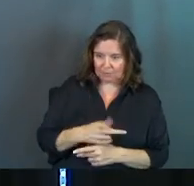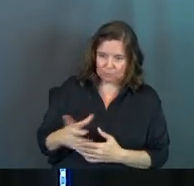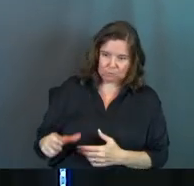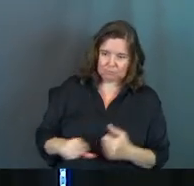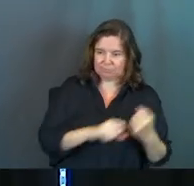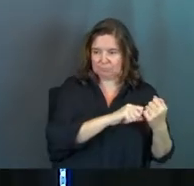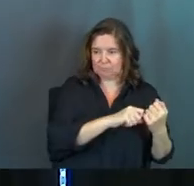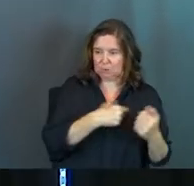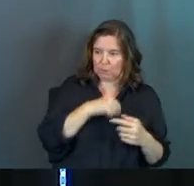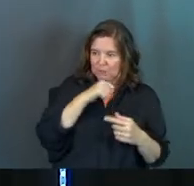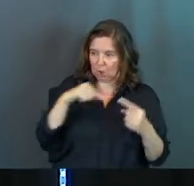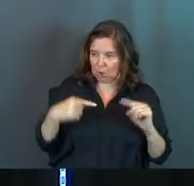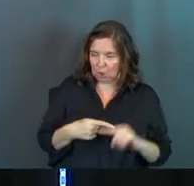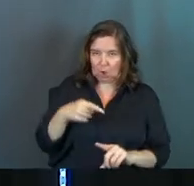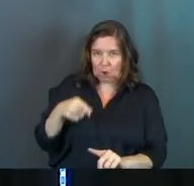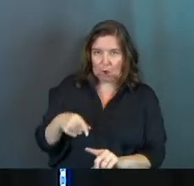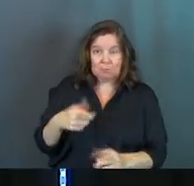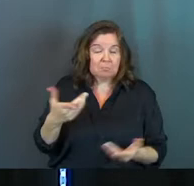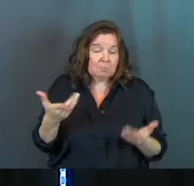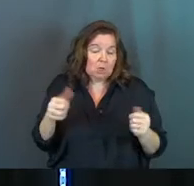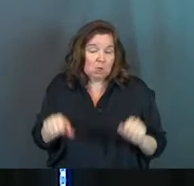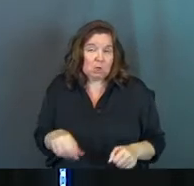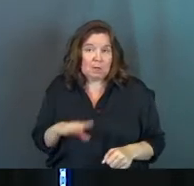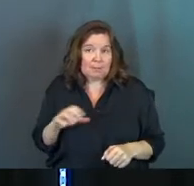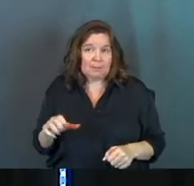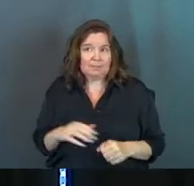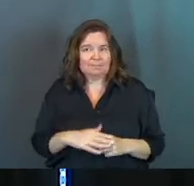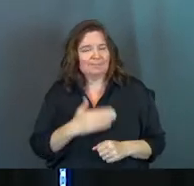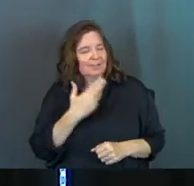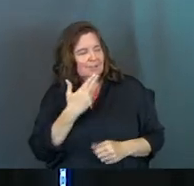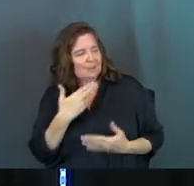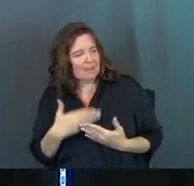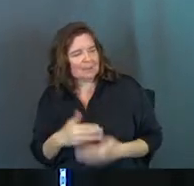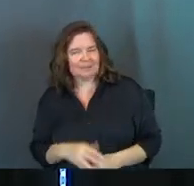get out of this house so he doesn't get hurt. Could be a real thing. I know it, cute baby.